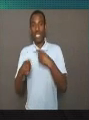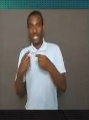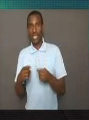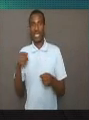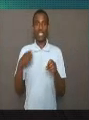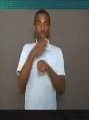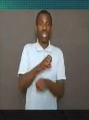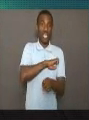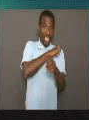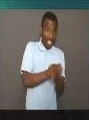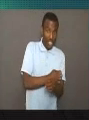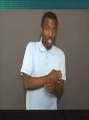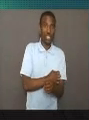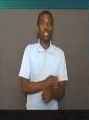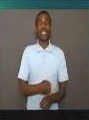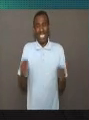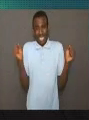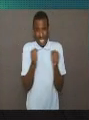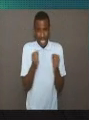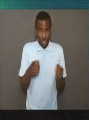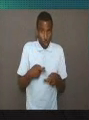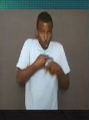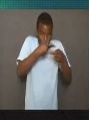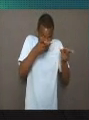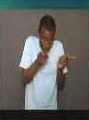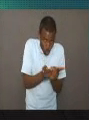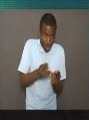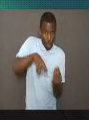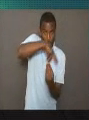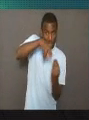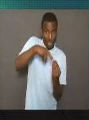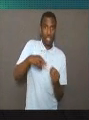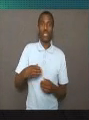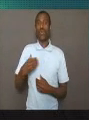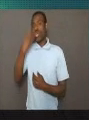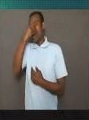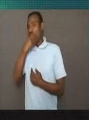to flow from a colder region to a hotter one.